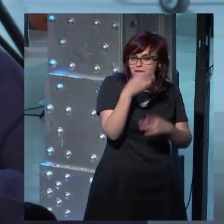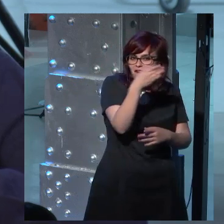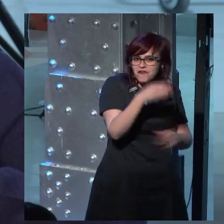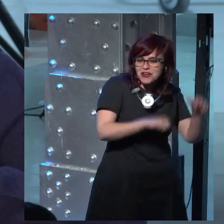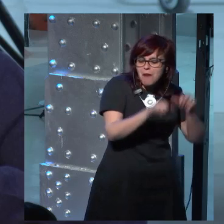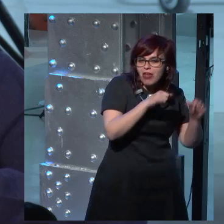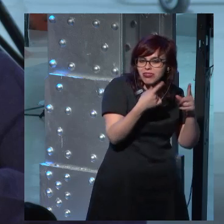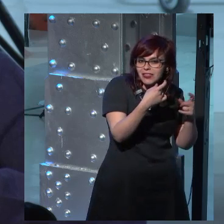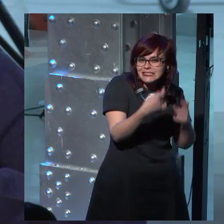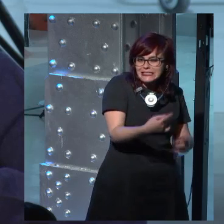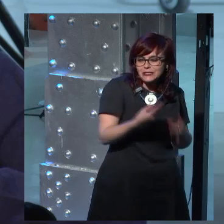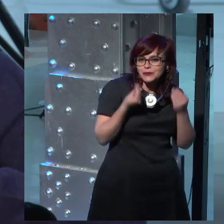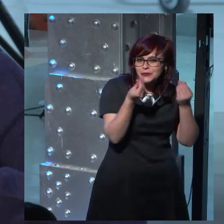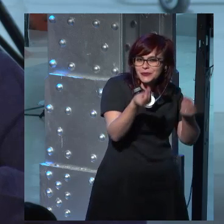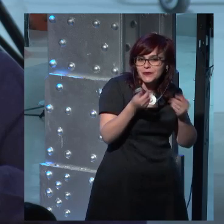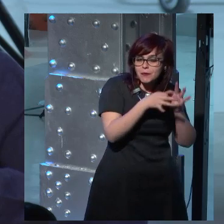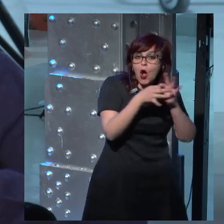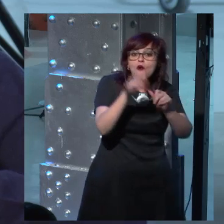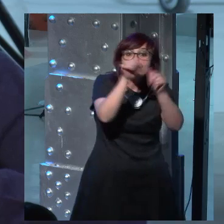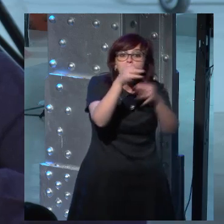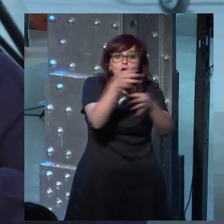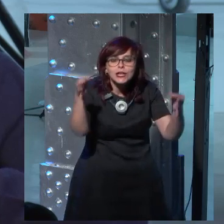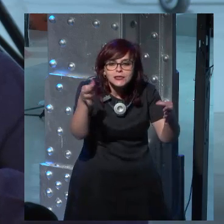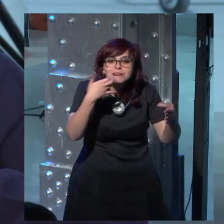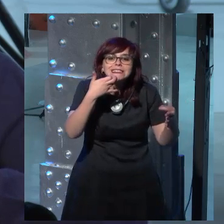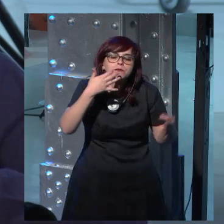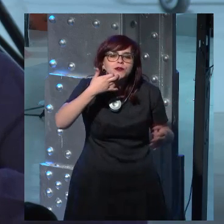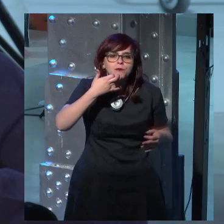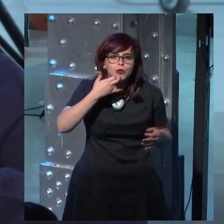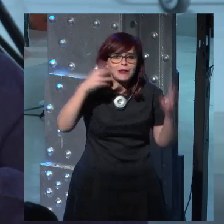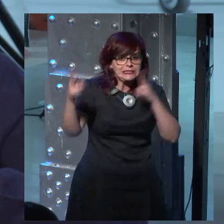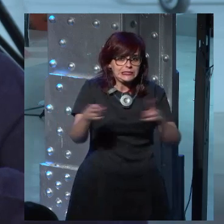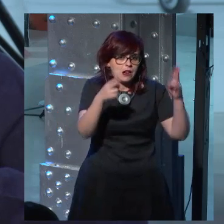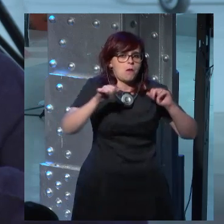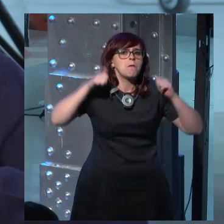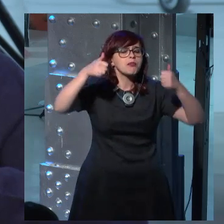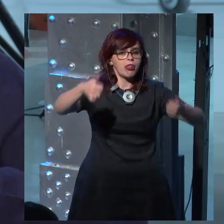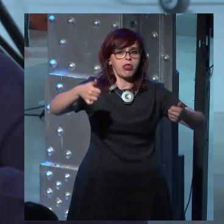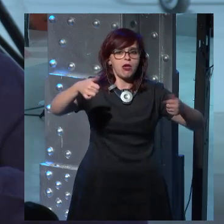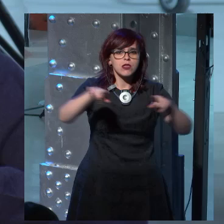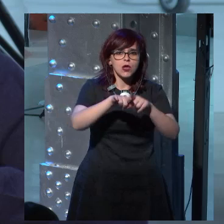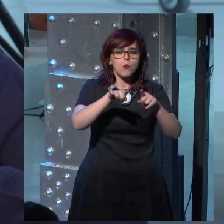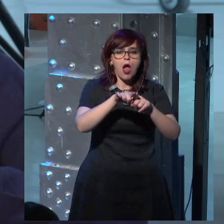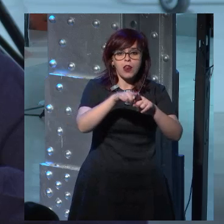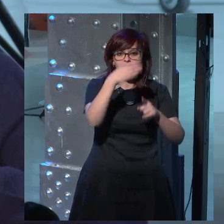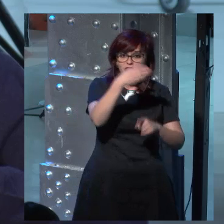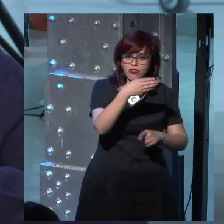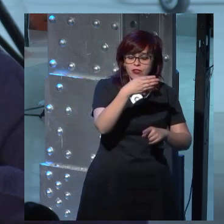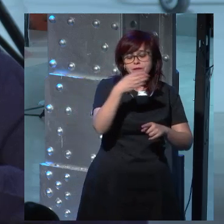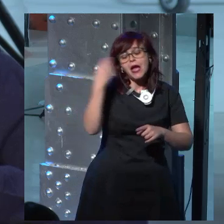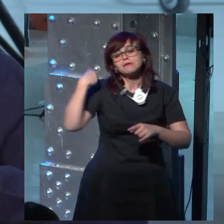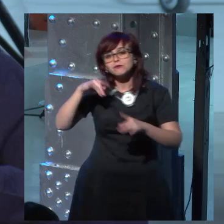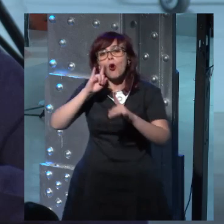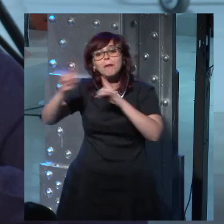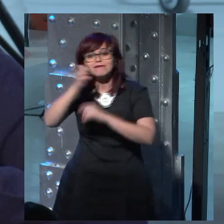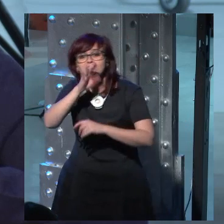way. If you just started this show, I know some people have watched it without watching Breaking Bad and they've liked it, which is amazing to me and great,